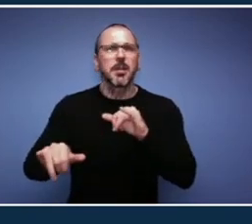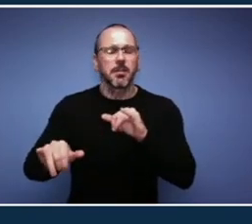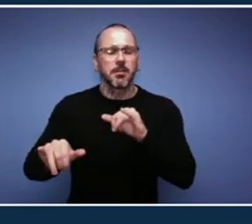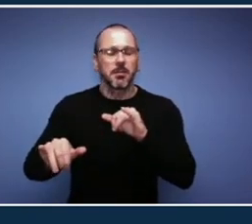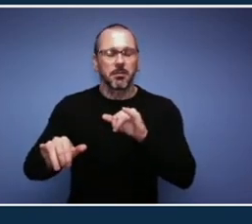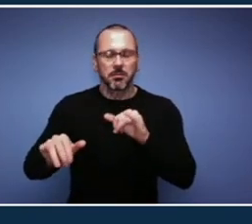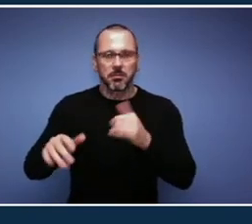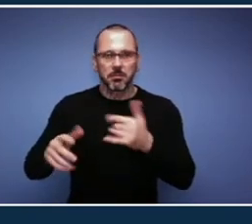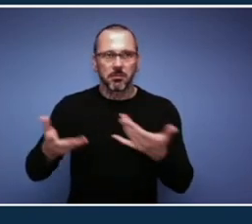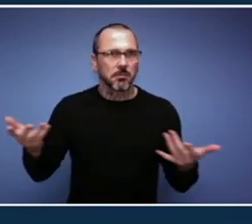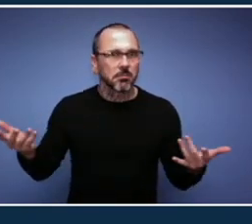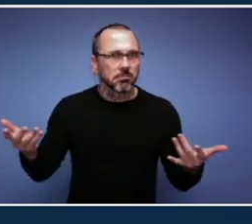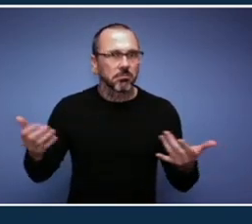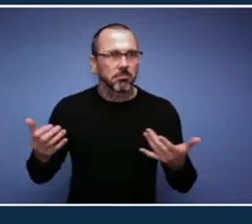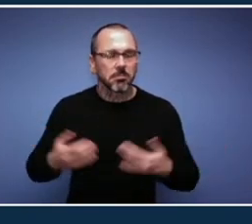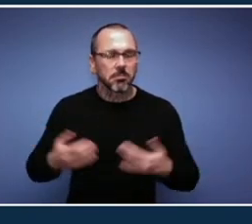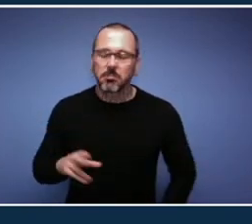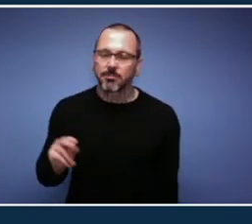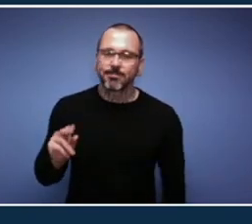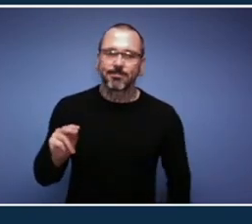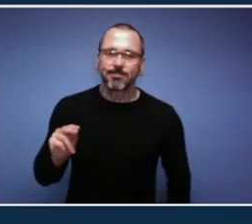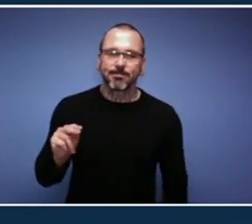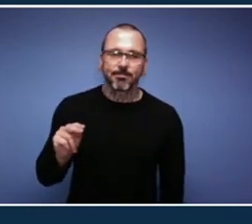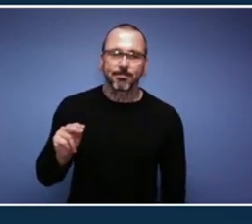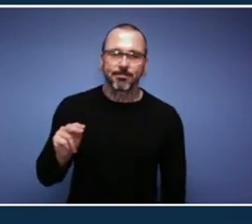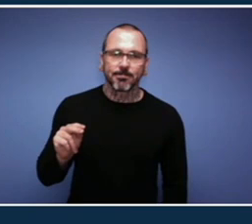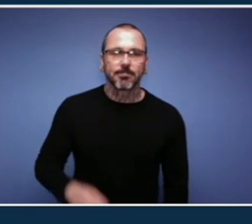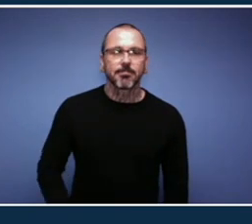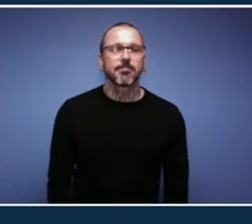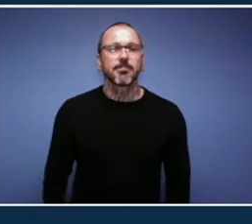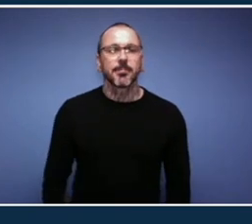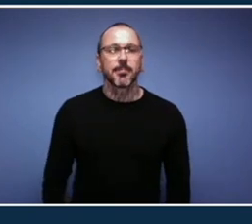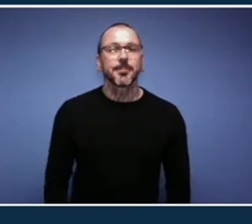the COVID pandemic really brought home the